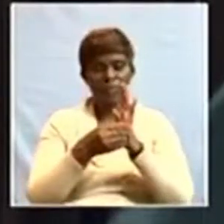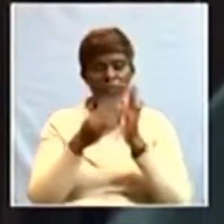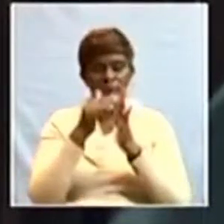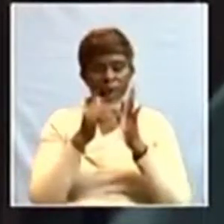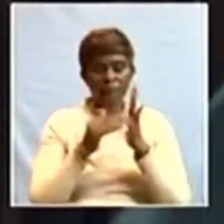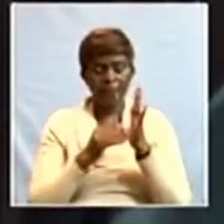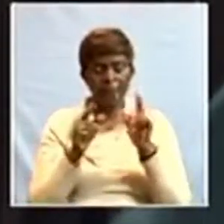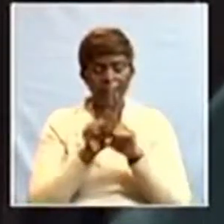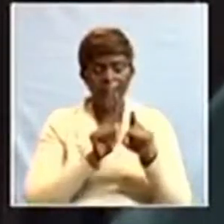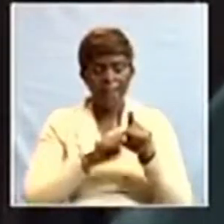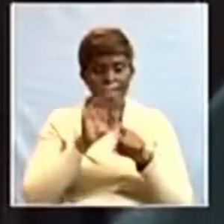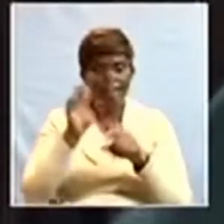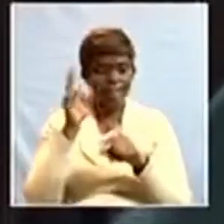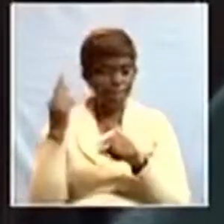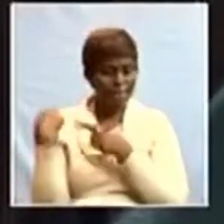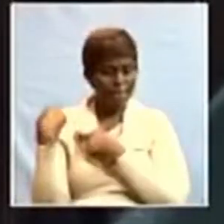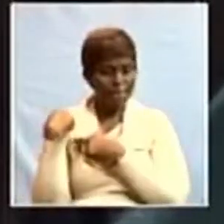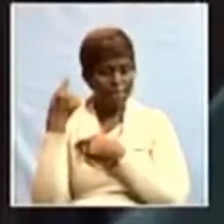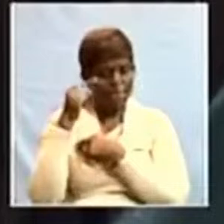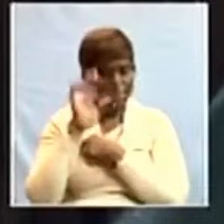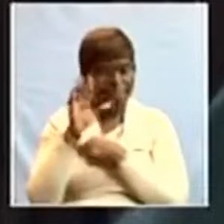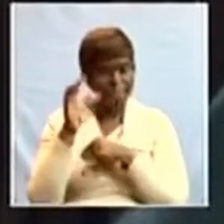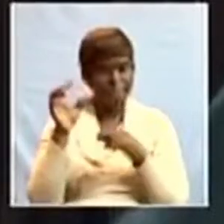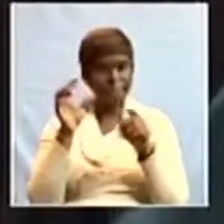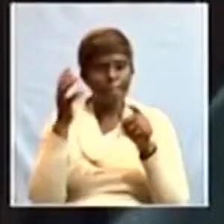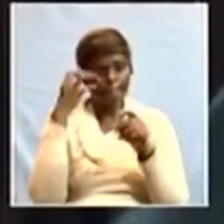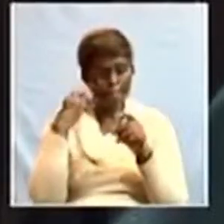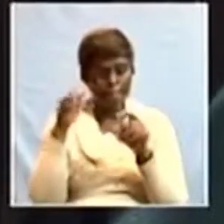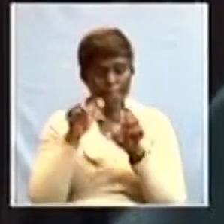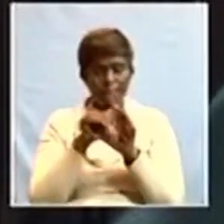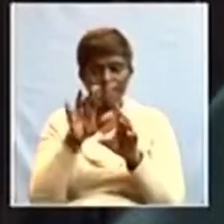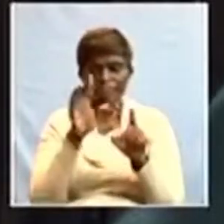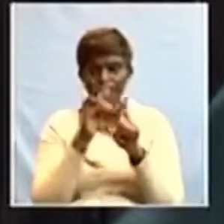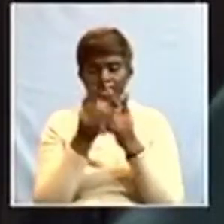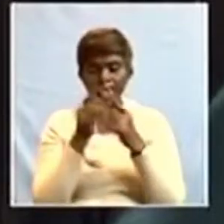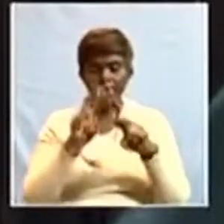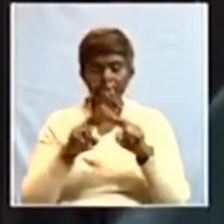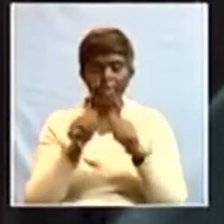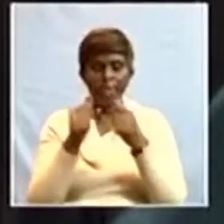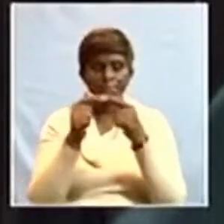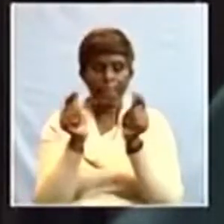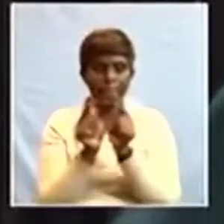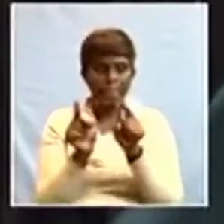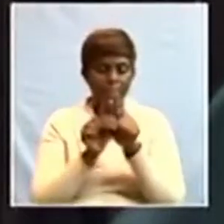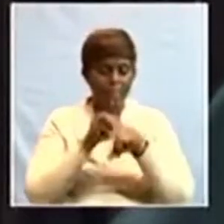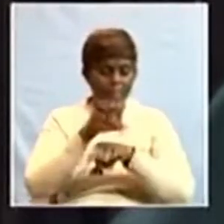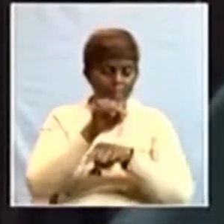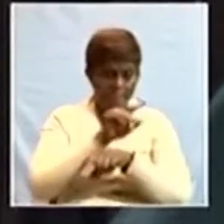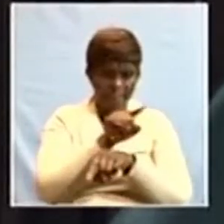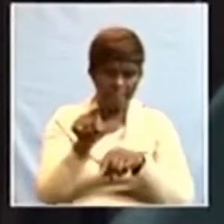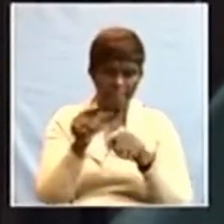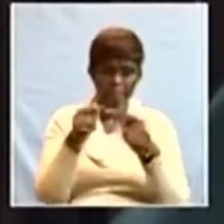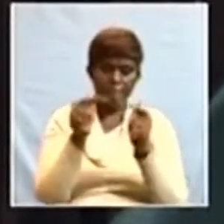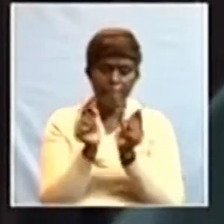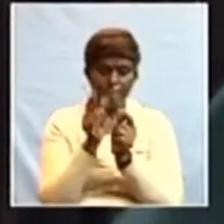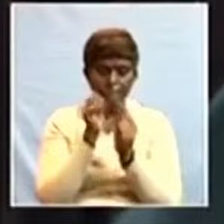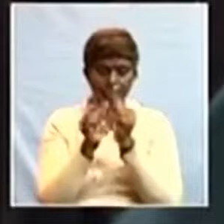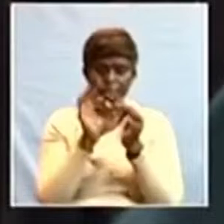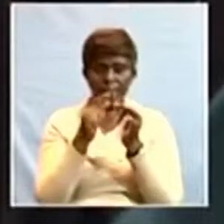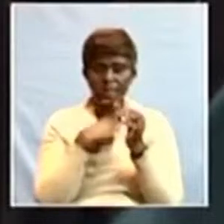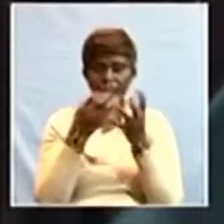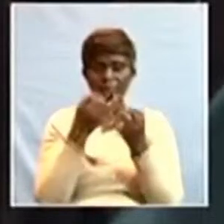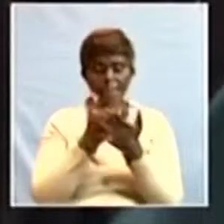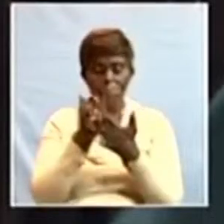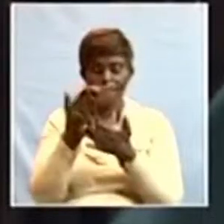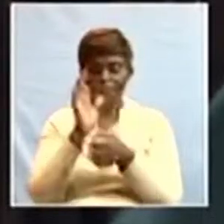actually the responsibility of your officers in these districts to sit with the groups and advise them. Because if I want to buy